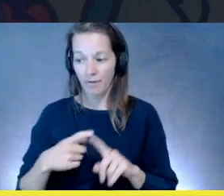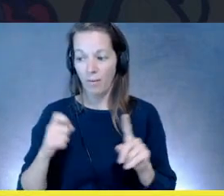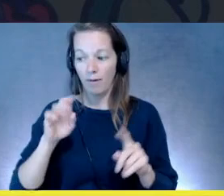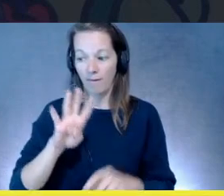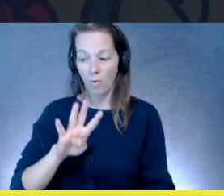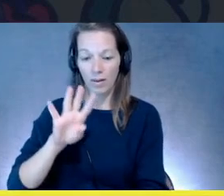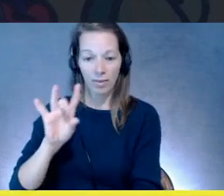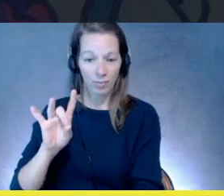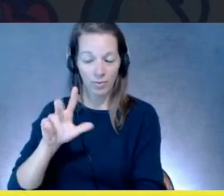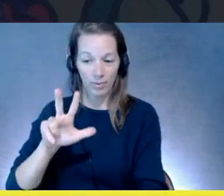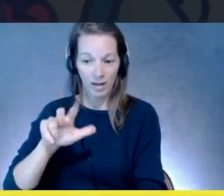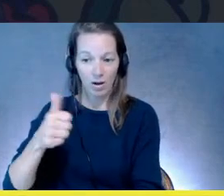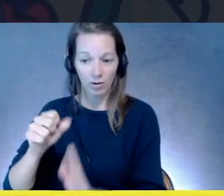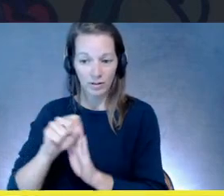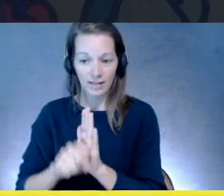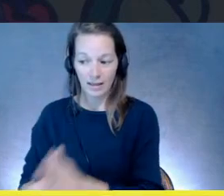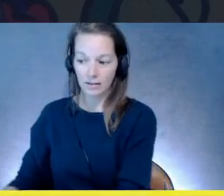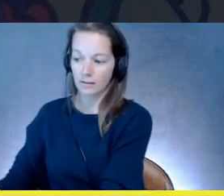please.